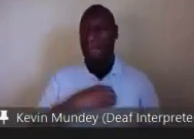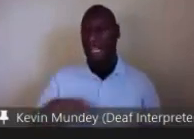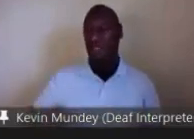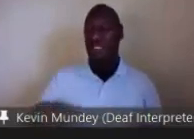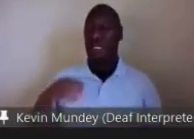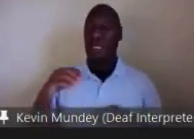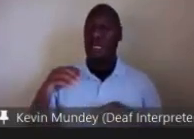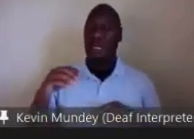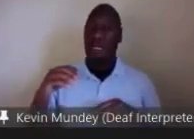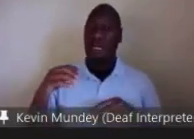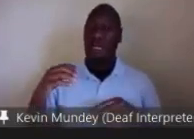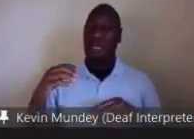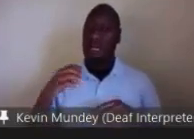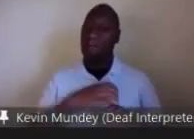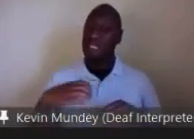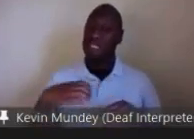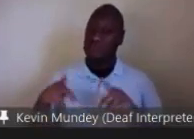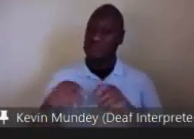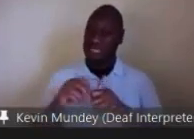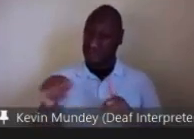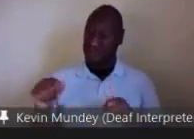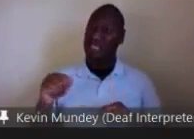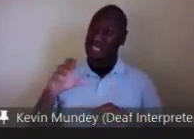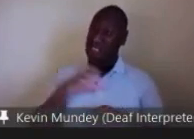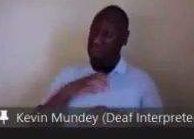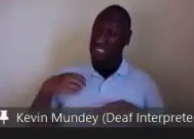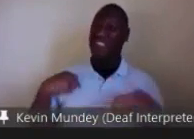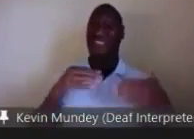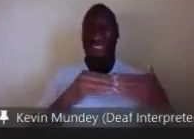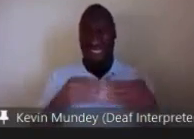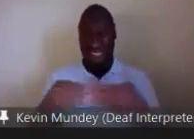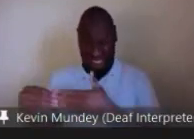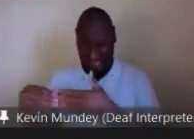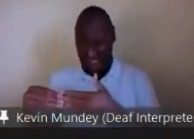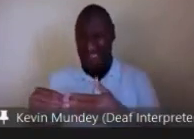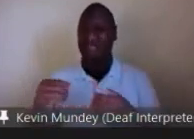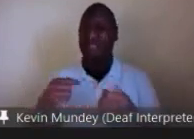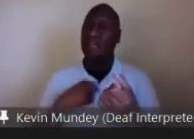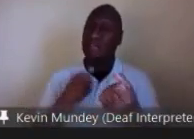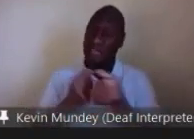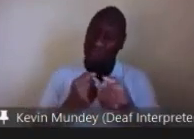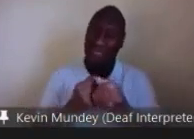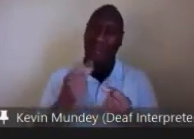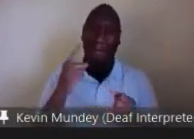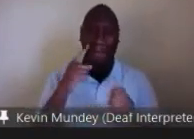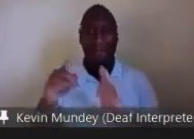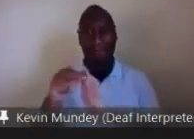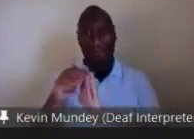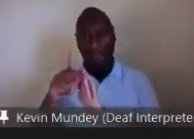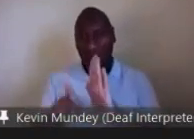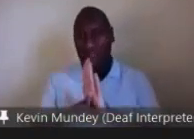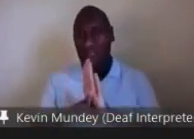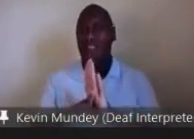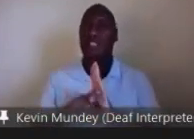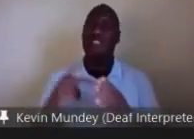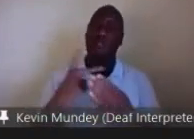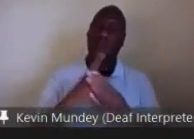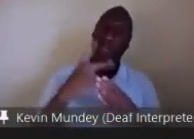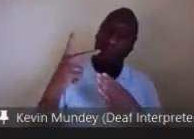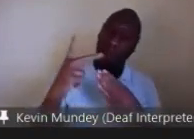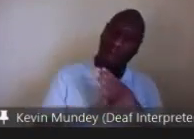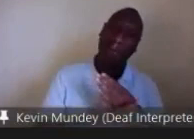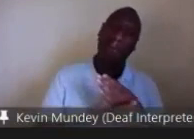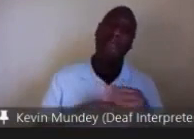commission that advocates for policies, programs, and system